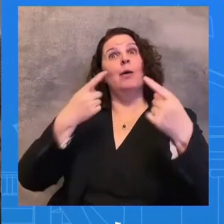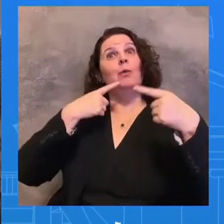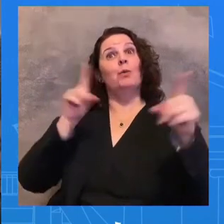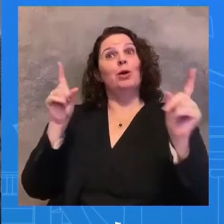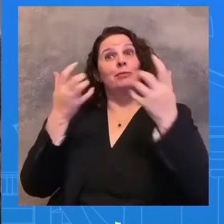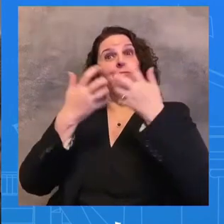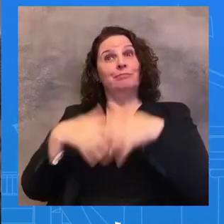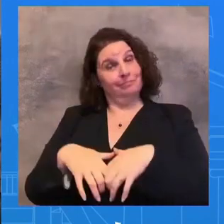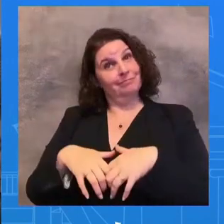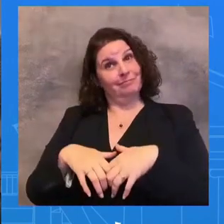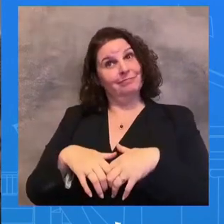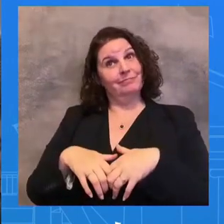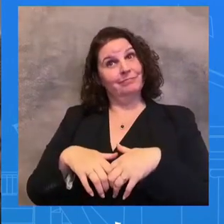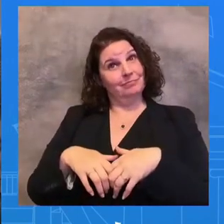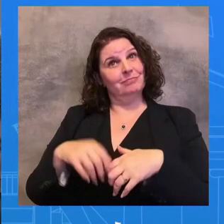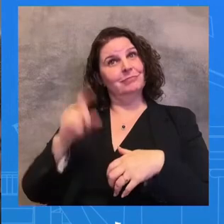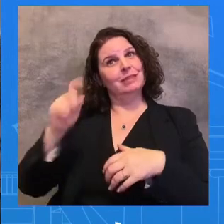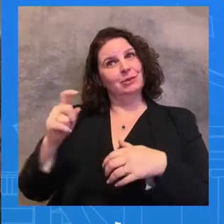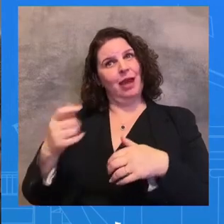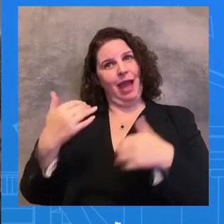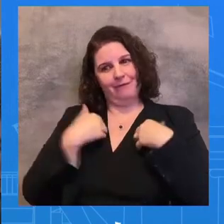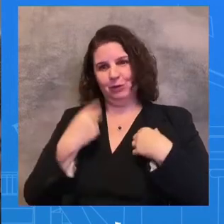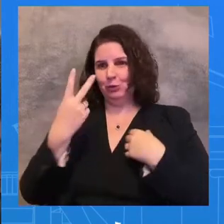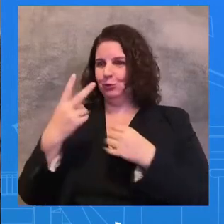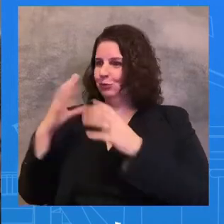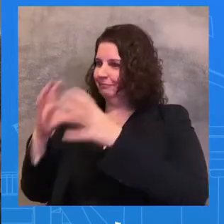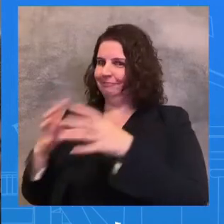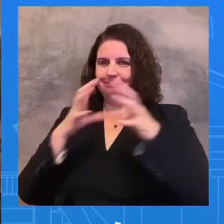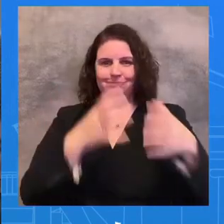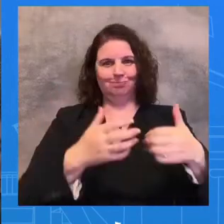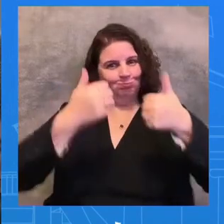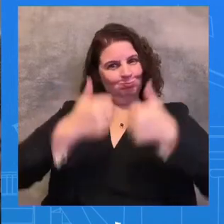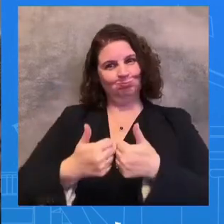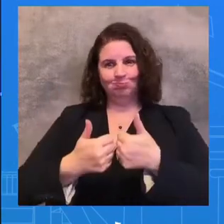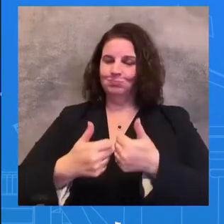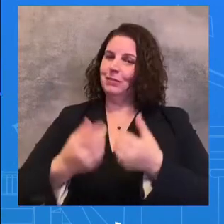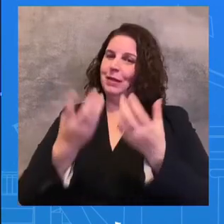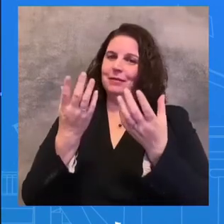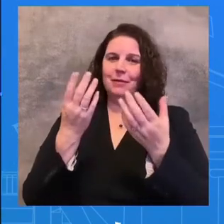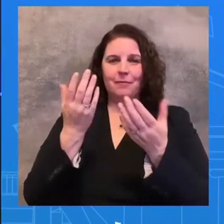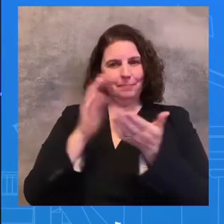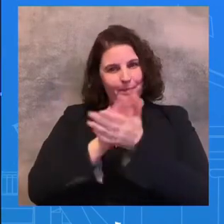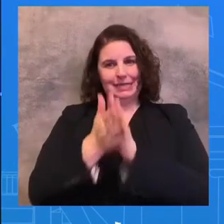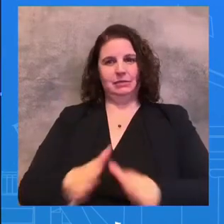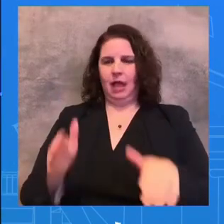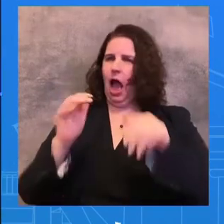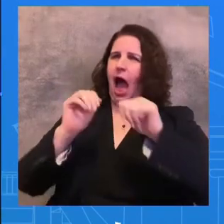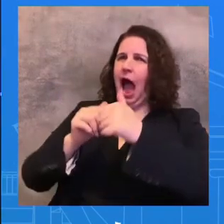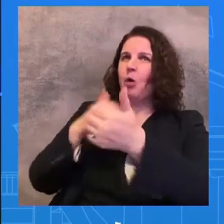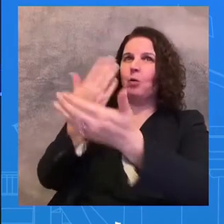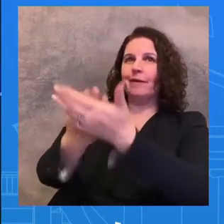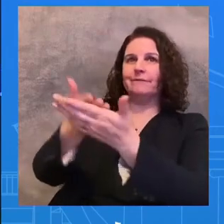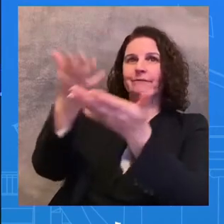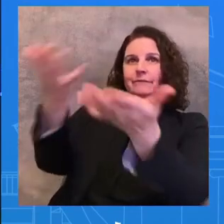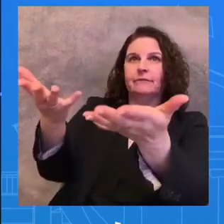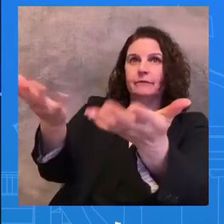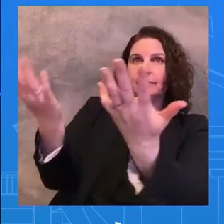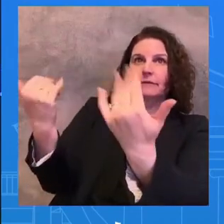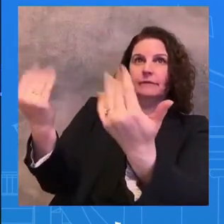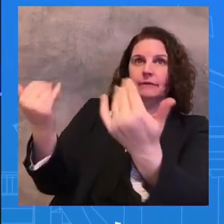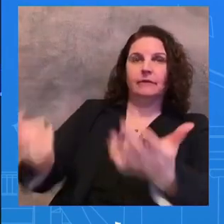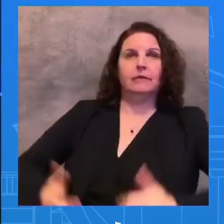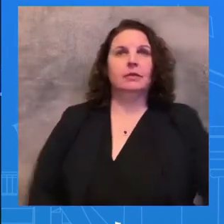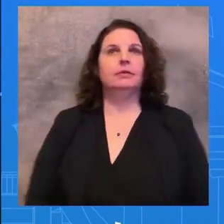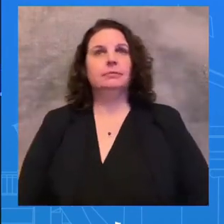have all these countries unilaterally recognizing the state of Palestine. So, look, I think I said at this podium not too long ago that diplomacy